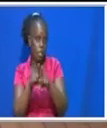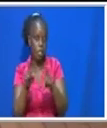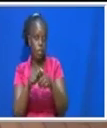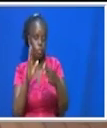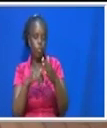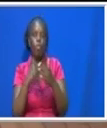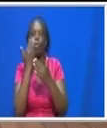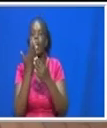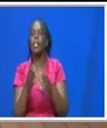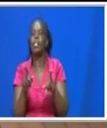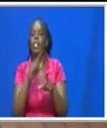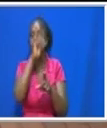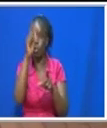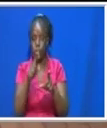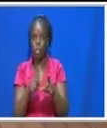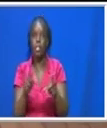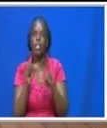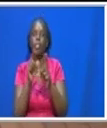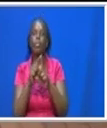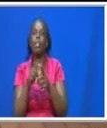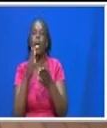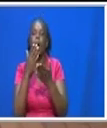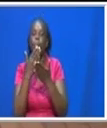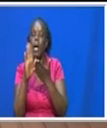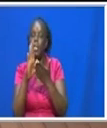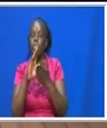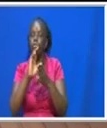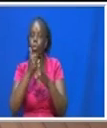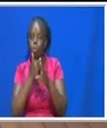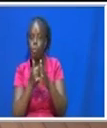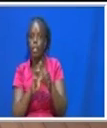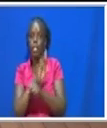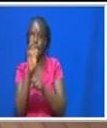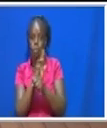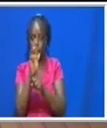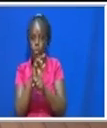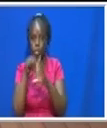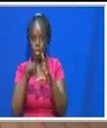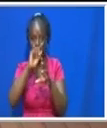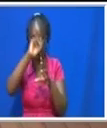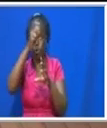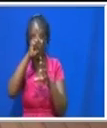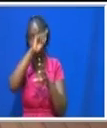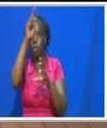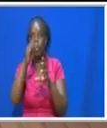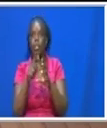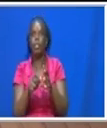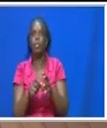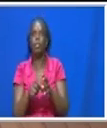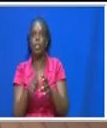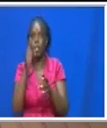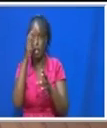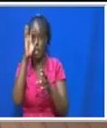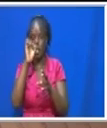the question. There's that word apart from that has been used in the question. This means except